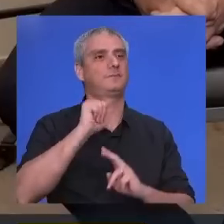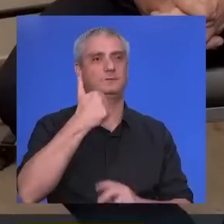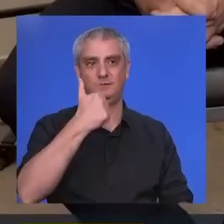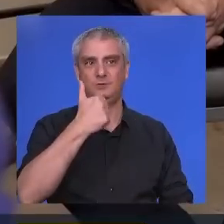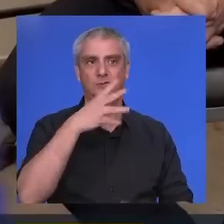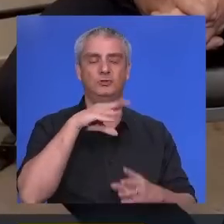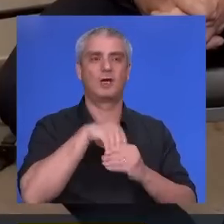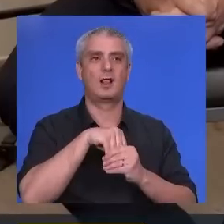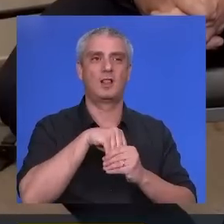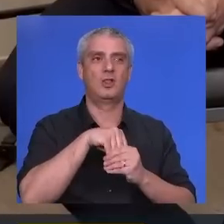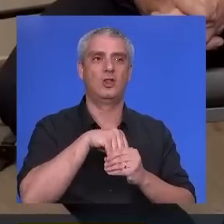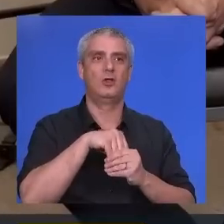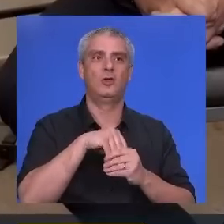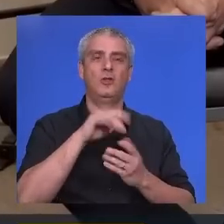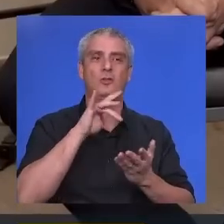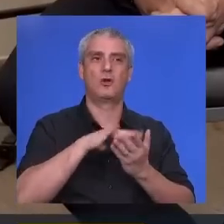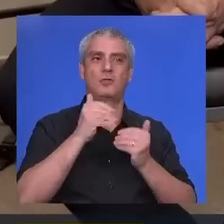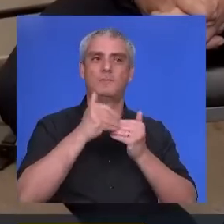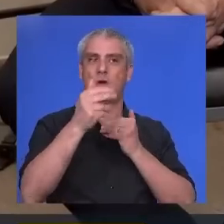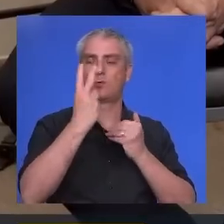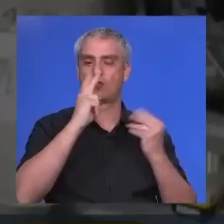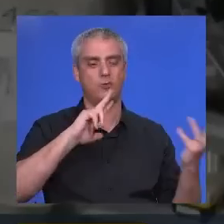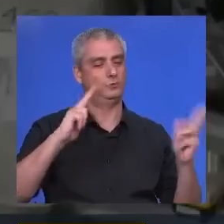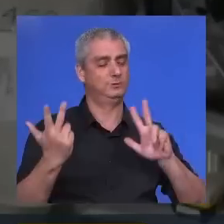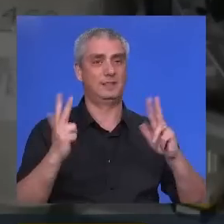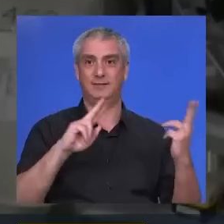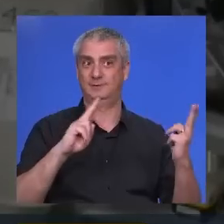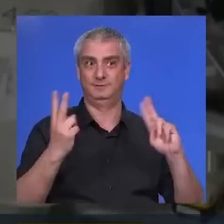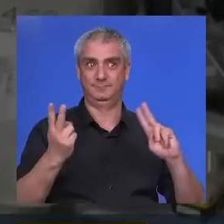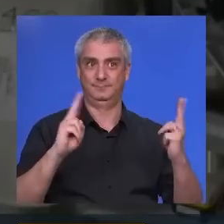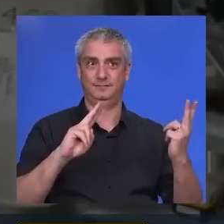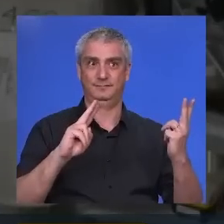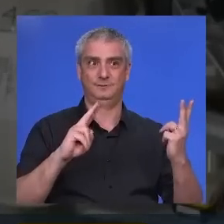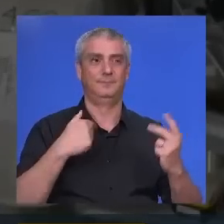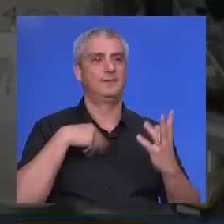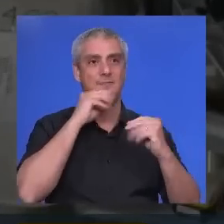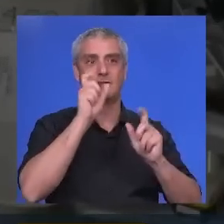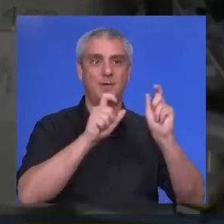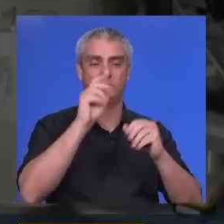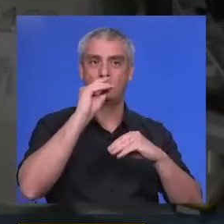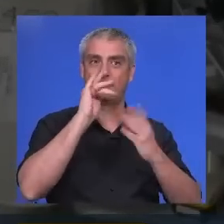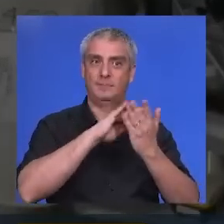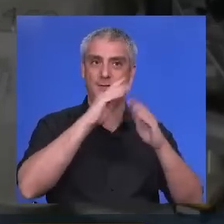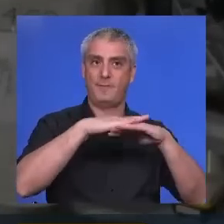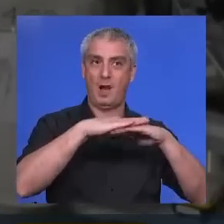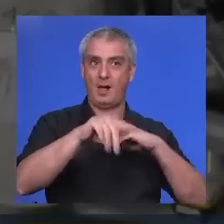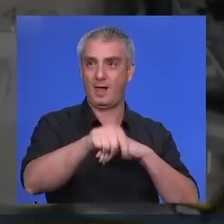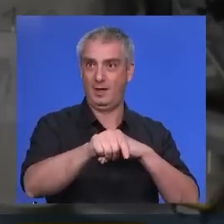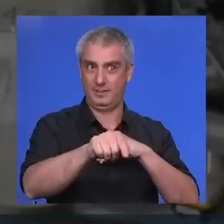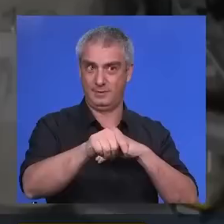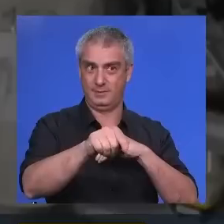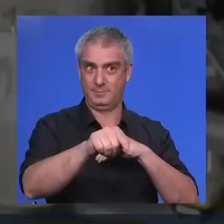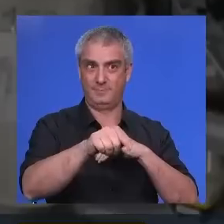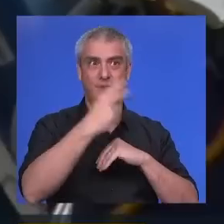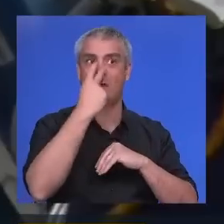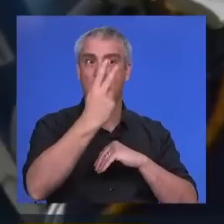two-way holoportation communication session, and I was communicating with people on the ground, and I could see